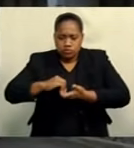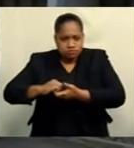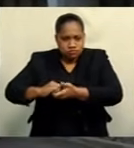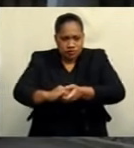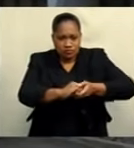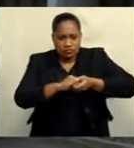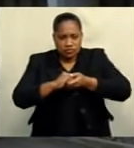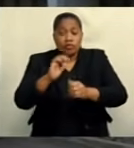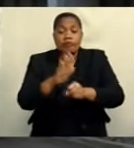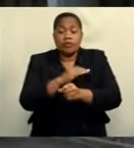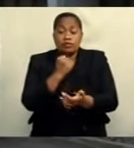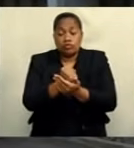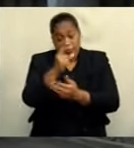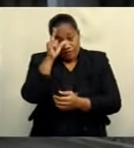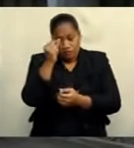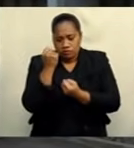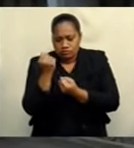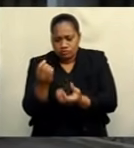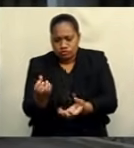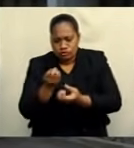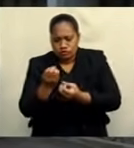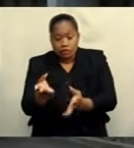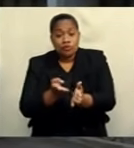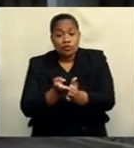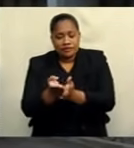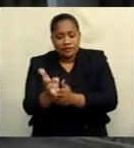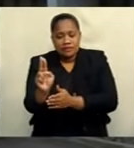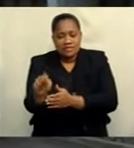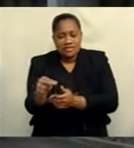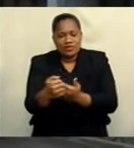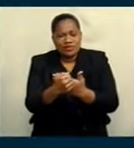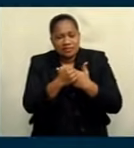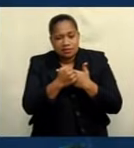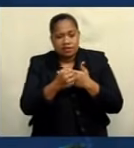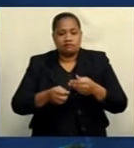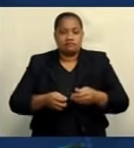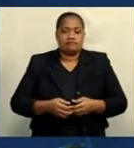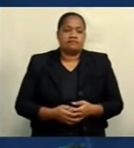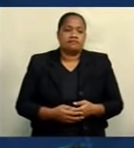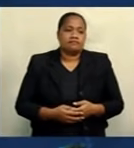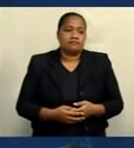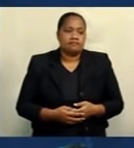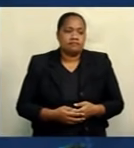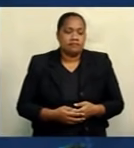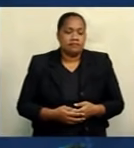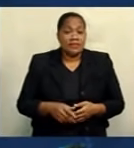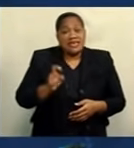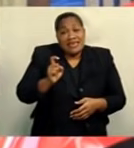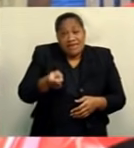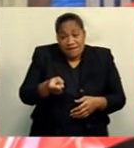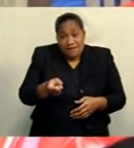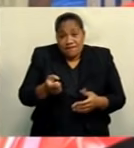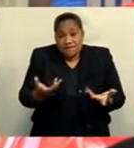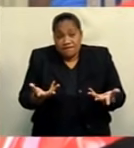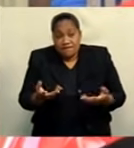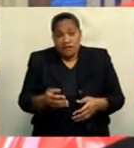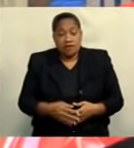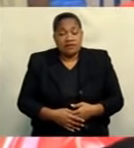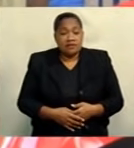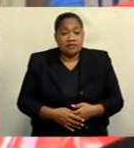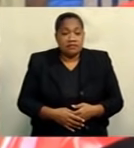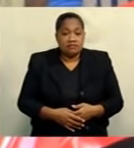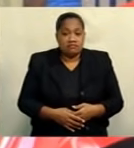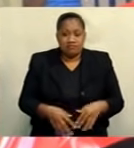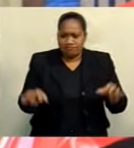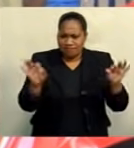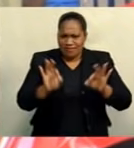Fijians are provided the services they need in the safest way possible. If we don't have the